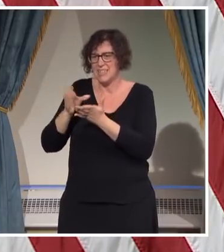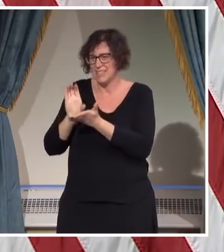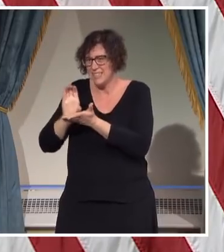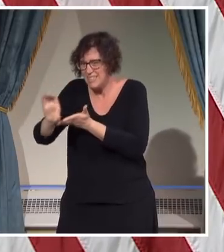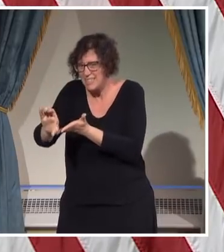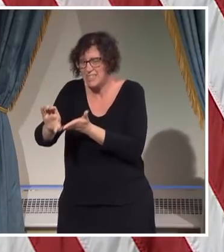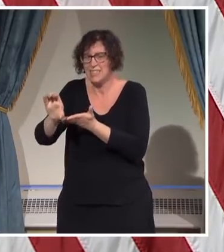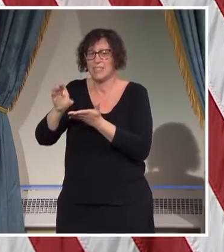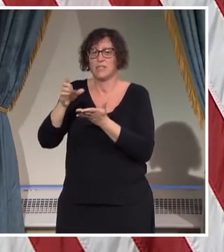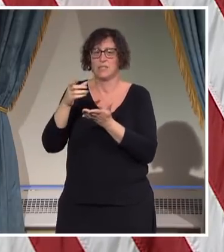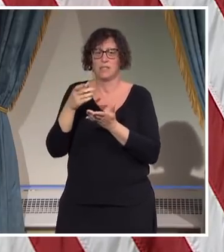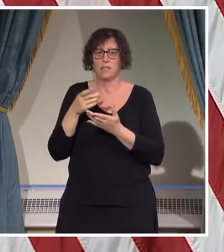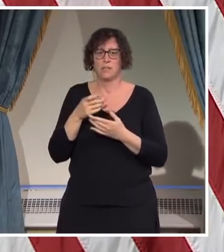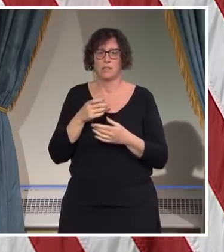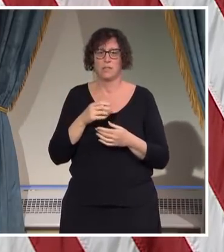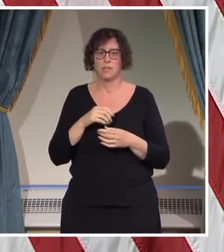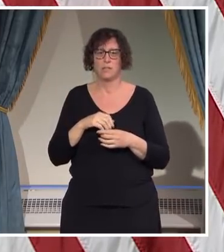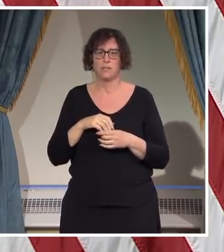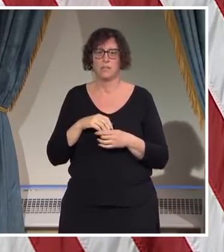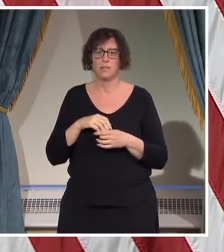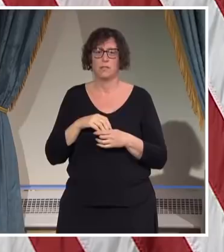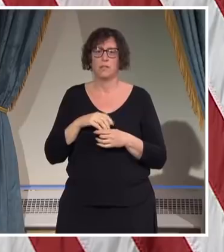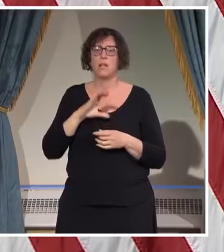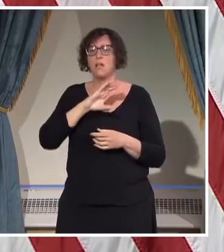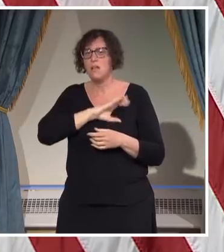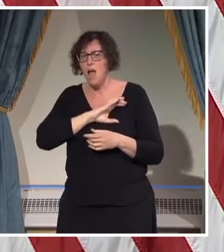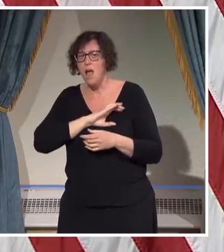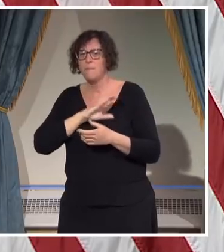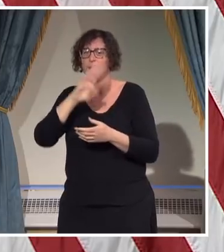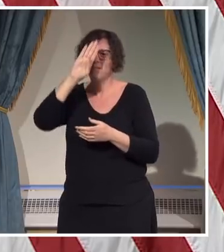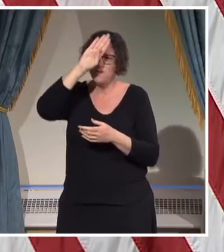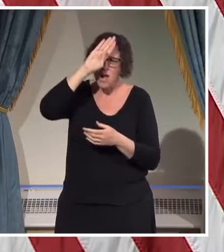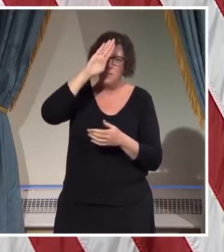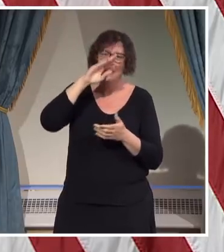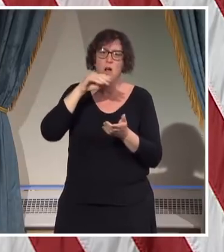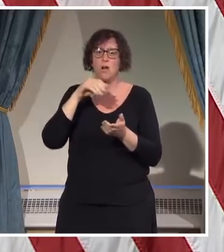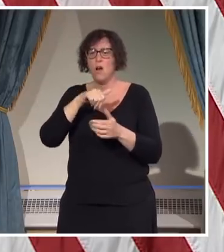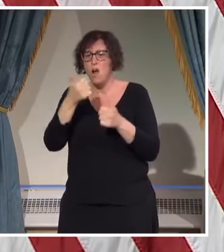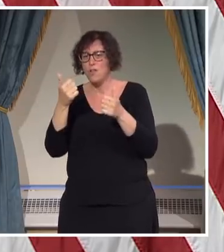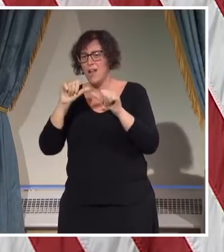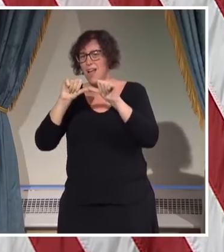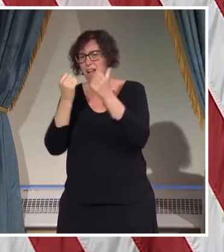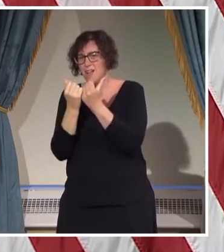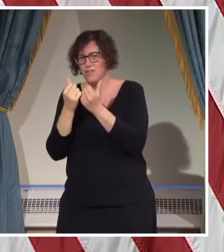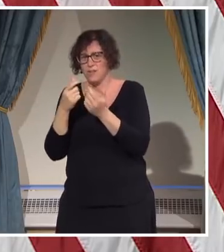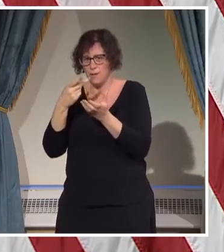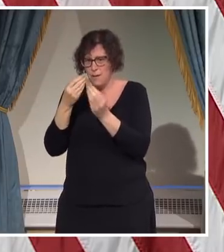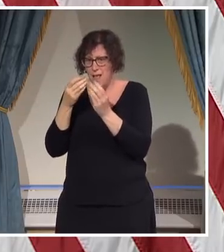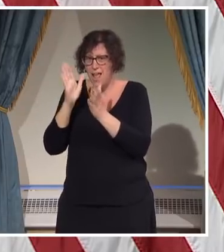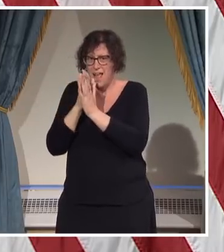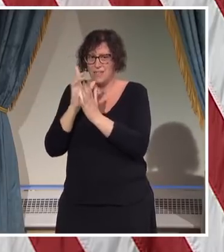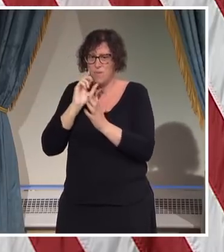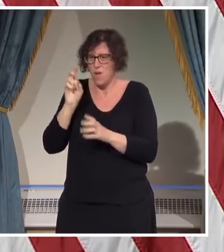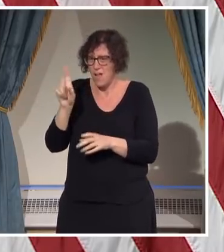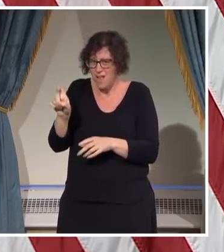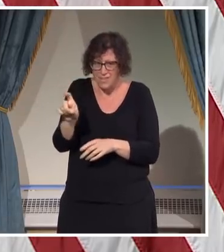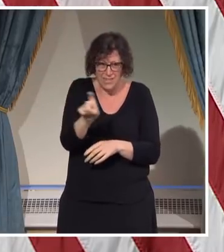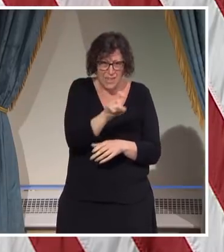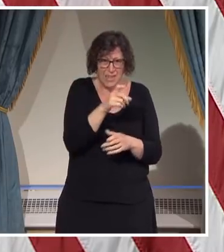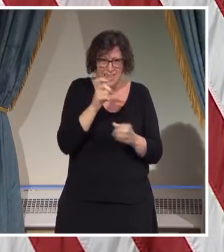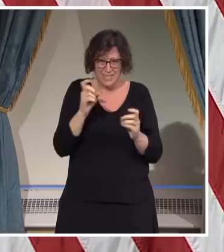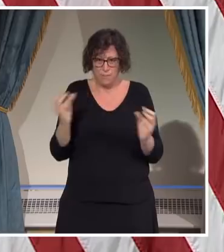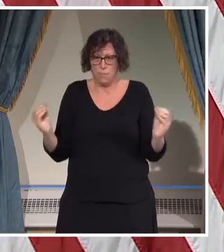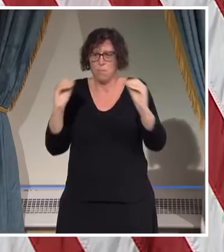additional strains on police, on fire, on a lot of other agencies. And that's why we need that direct support from Washington, and we need